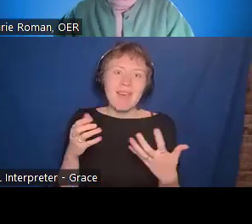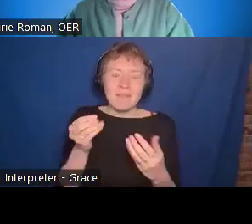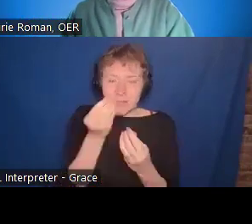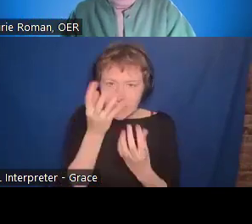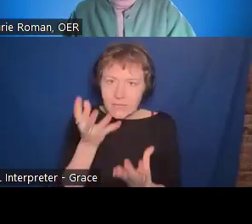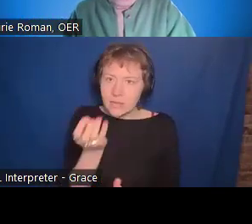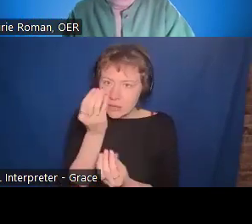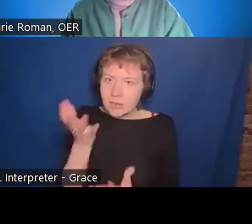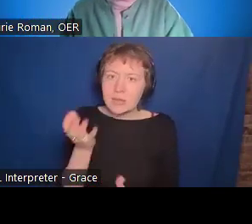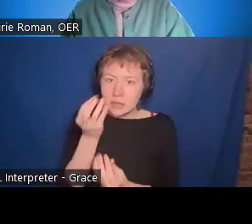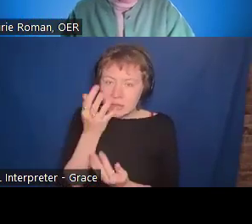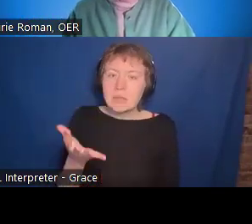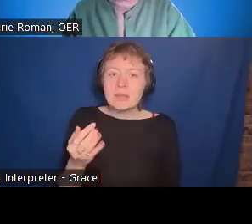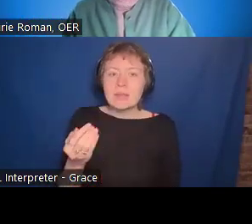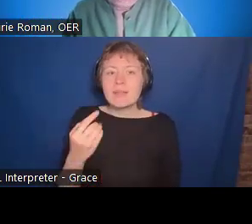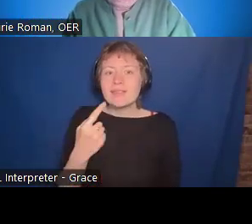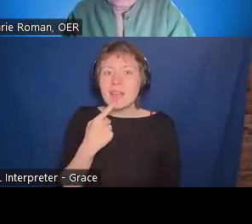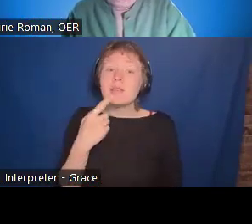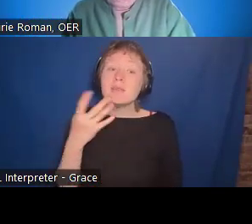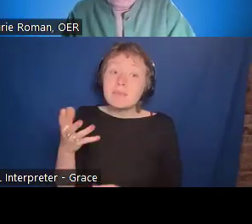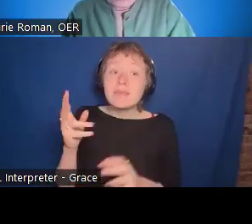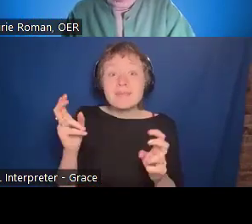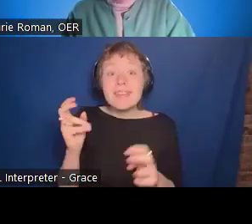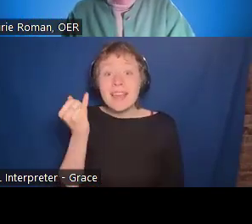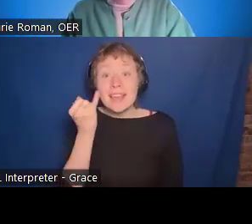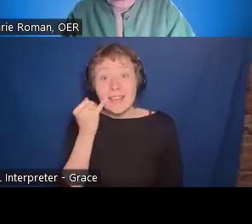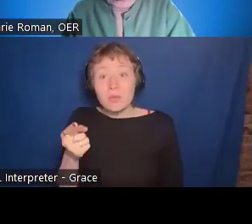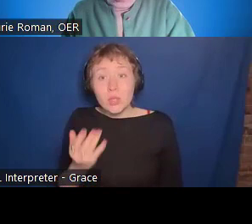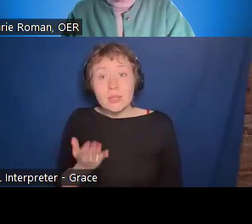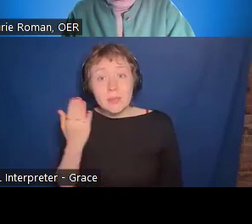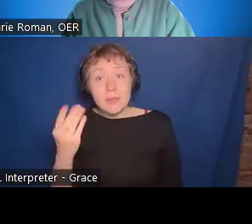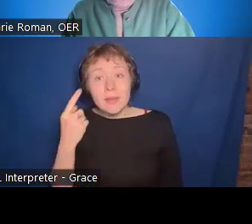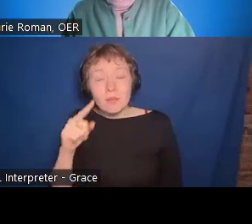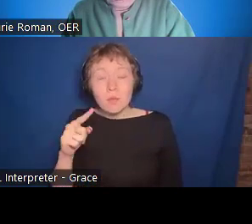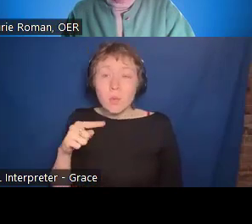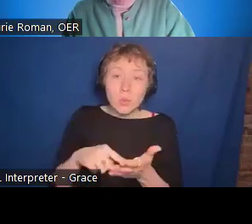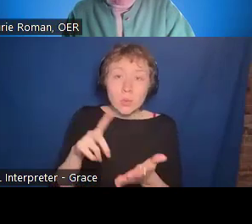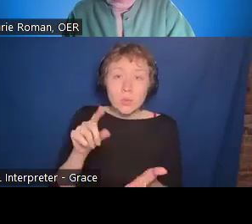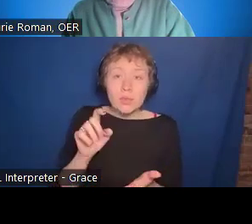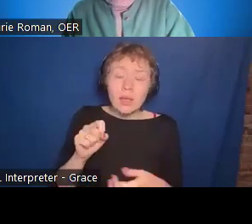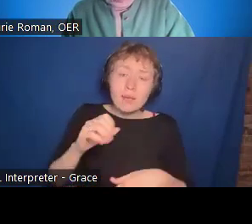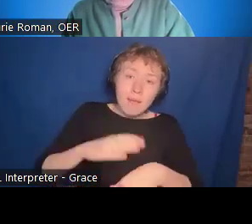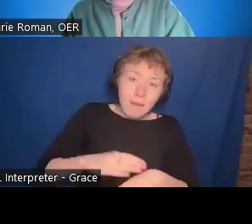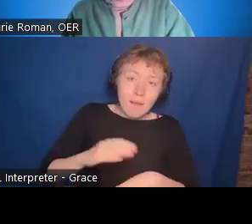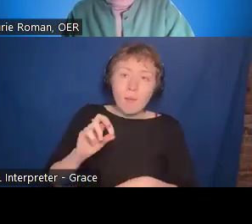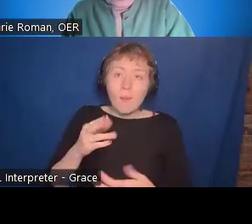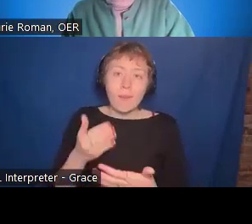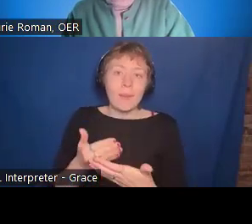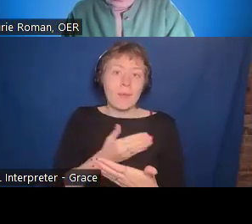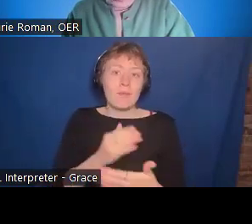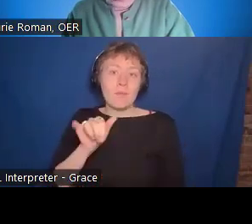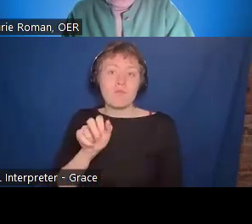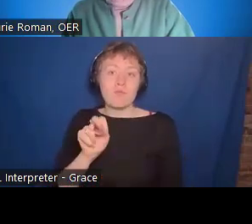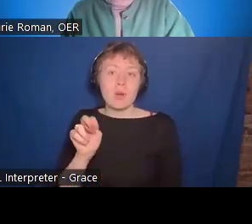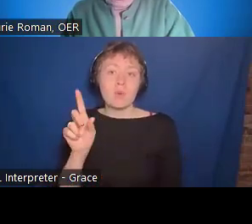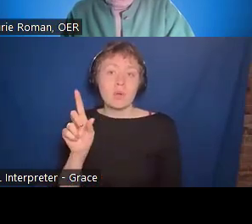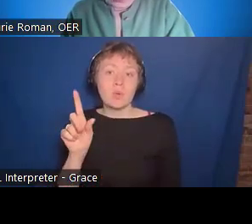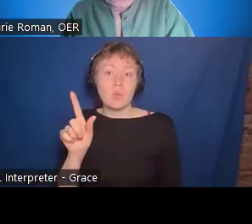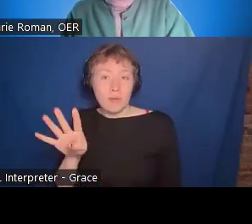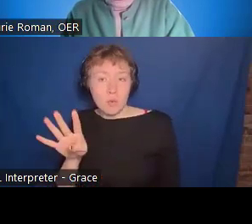basically says, if you are submitting for due dates on or before January